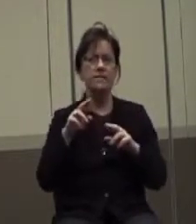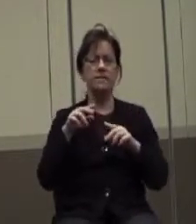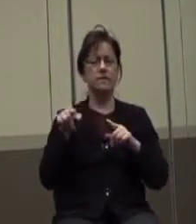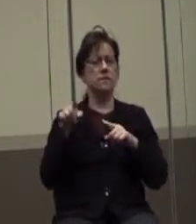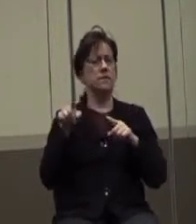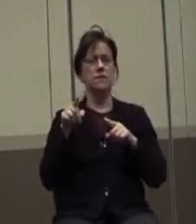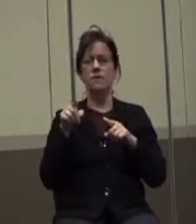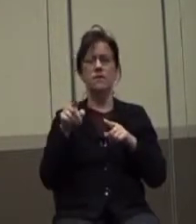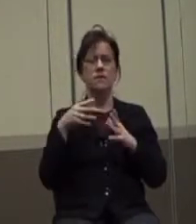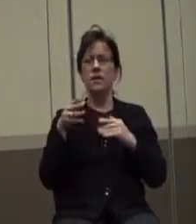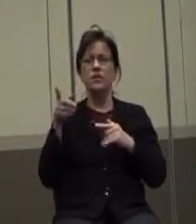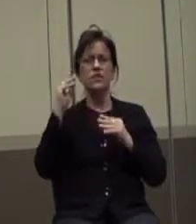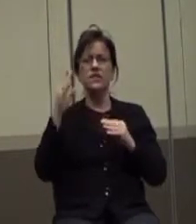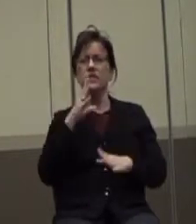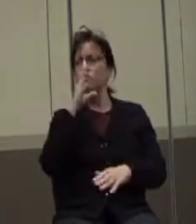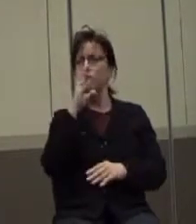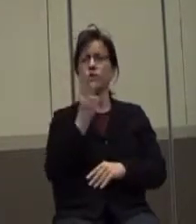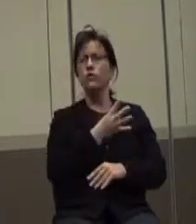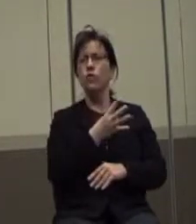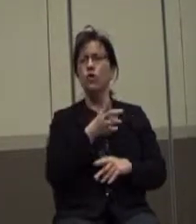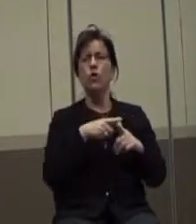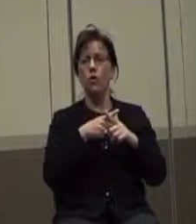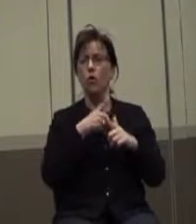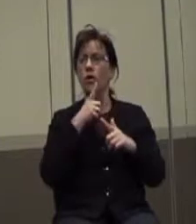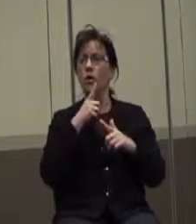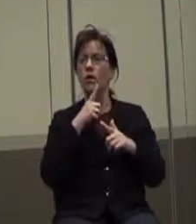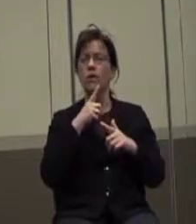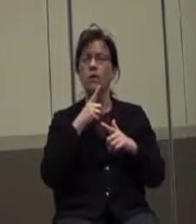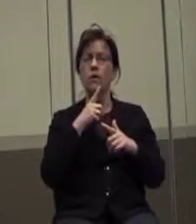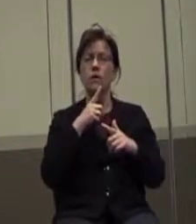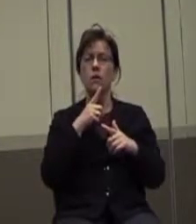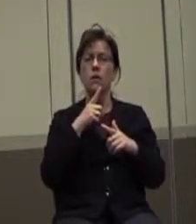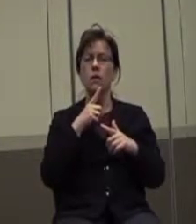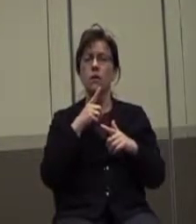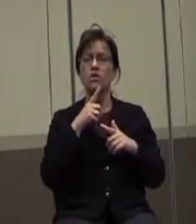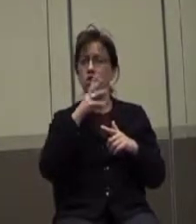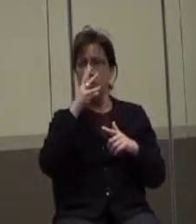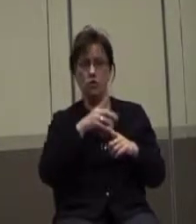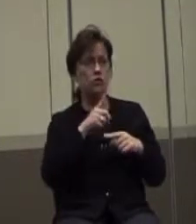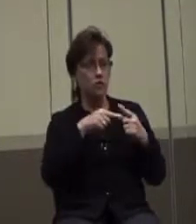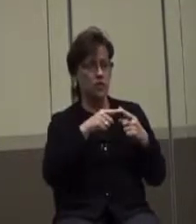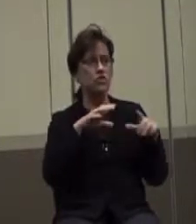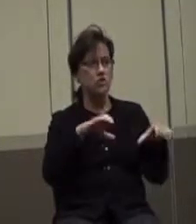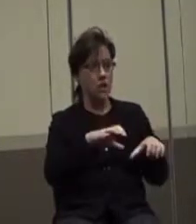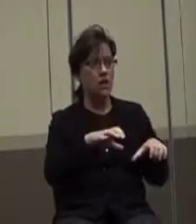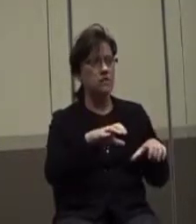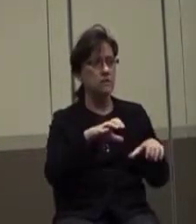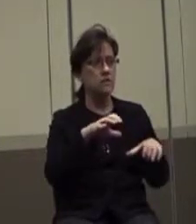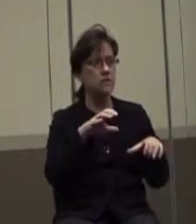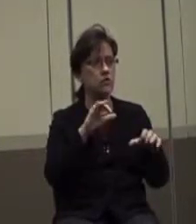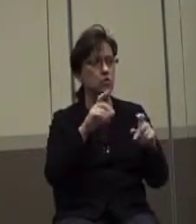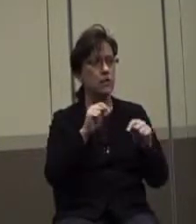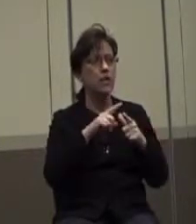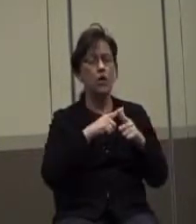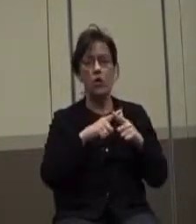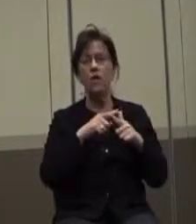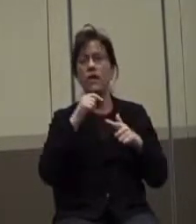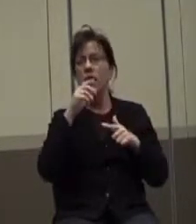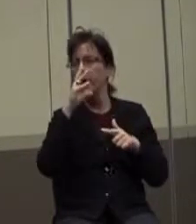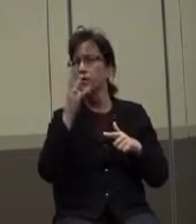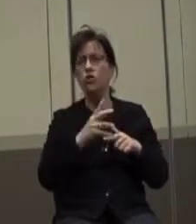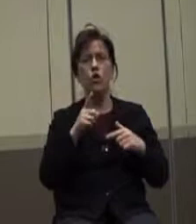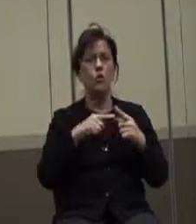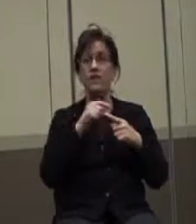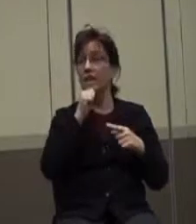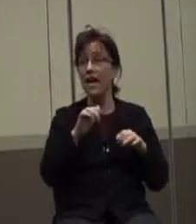gives ignoring, or if she actually, if she ignores when she does do it, or if she ignores when she doesn't do it, it's still the same response. Okay.